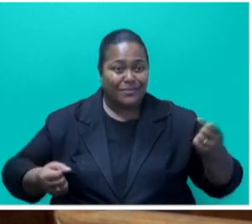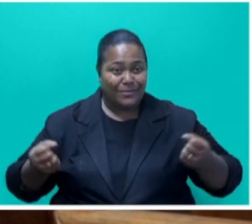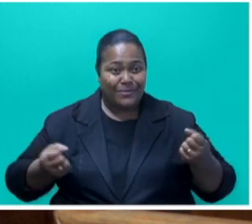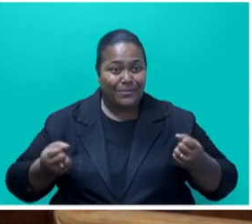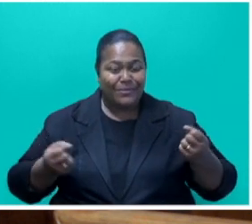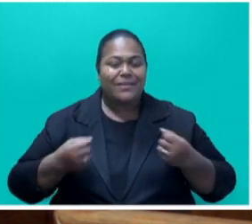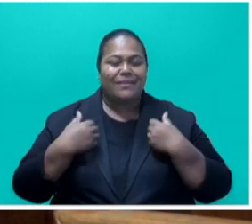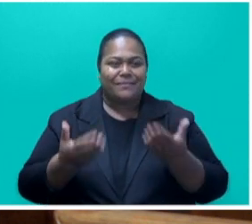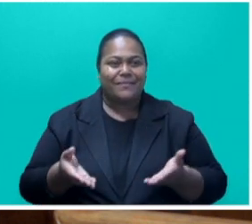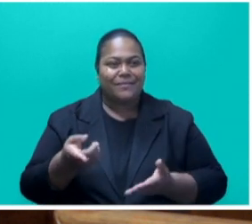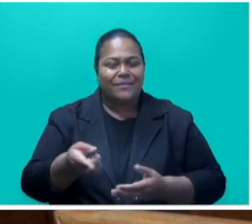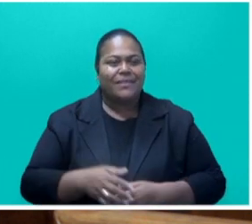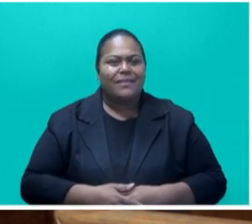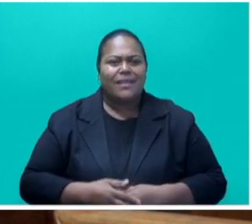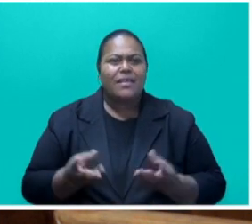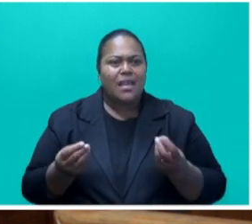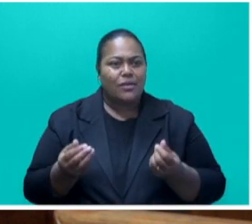made a cash contribution of more than